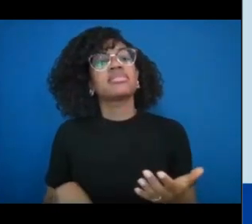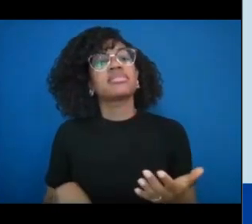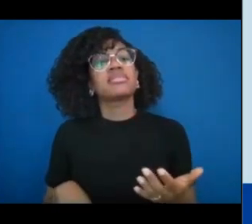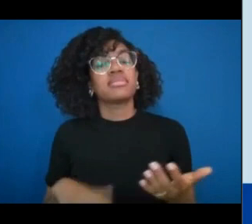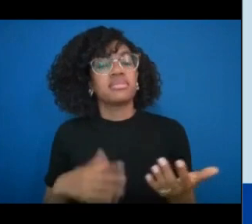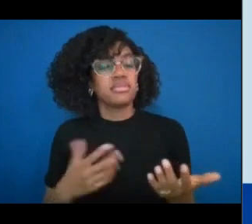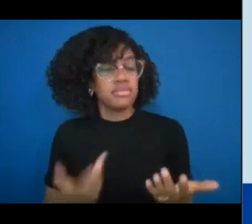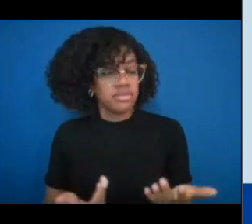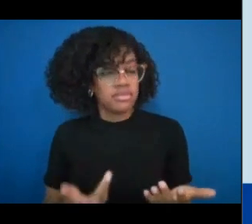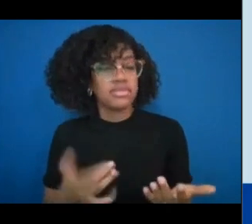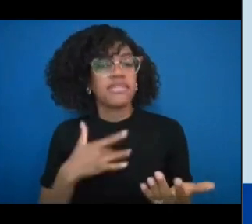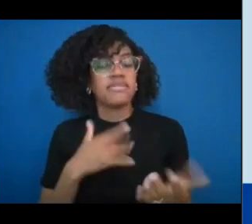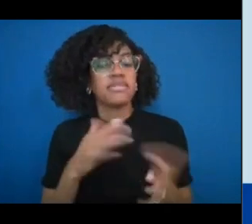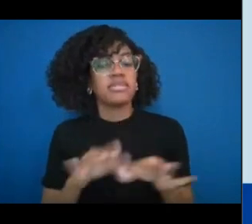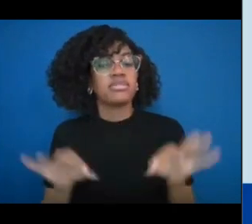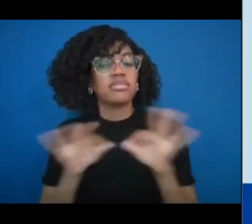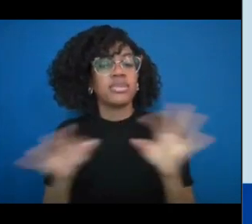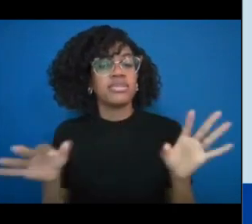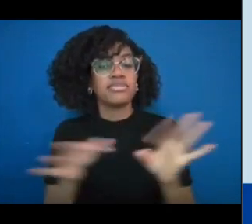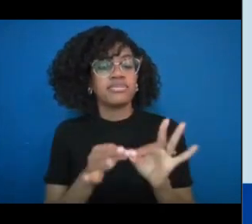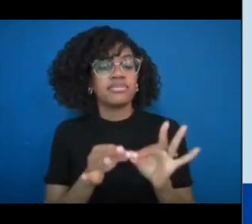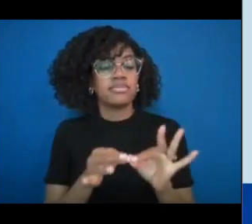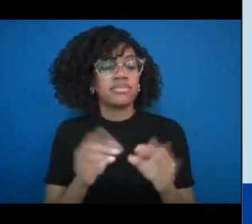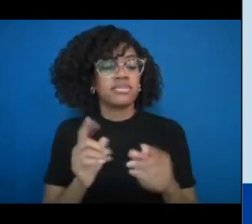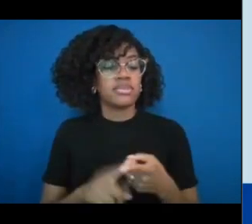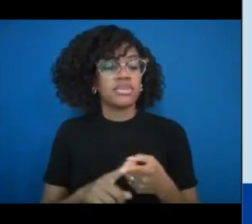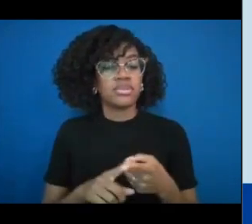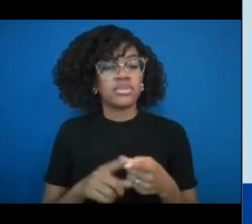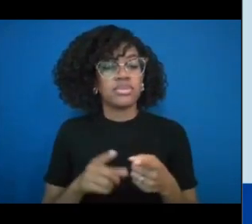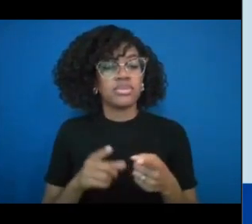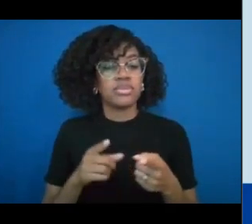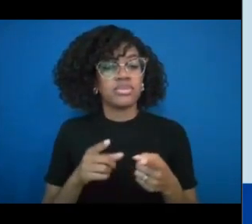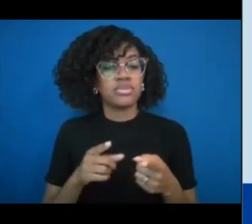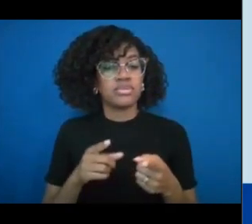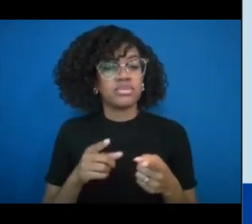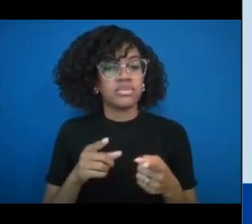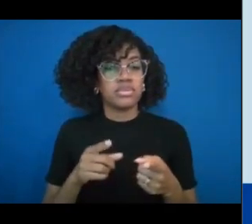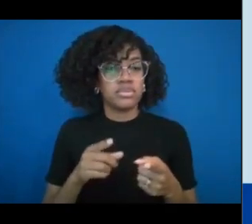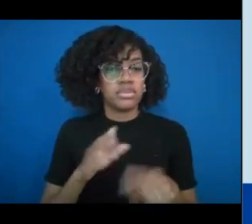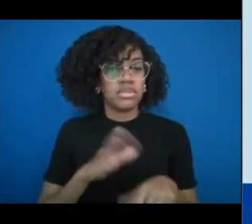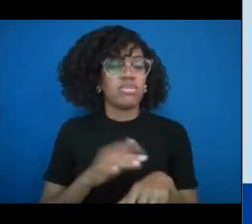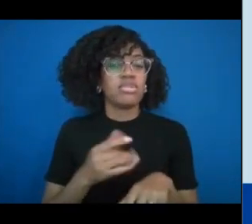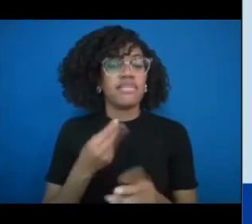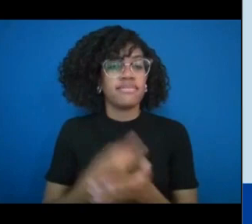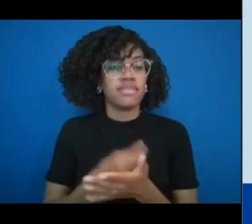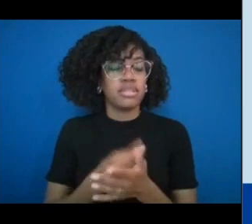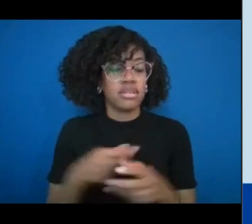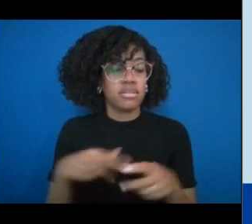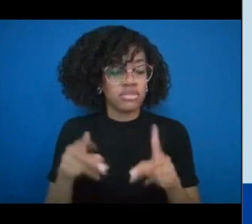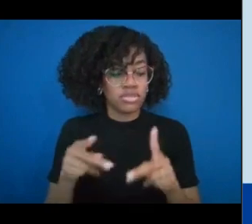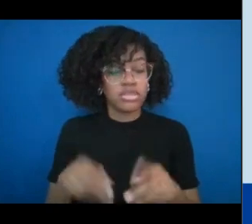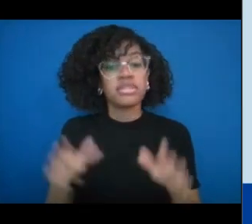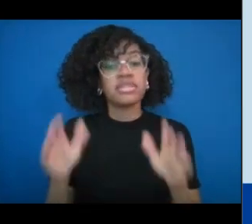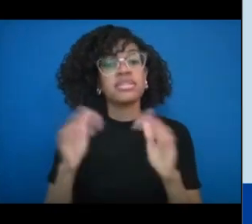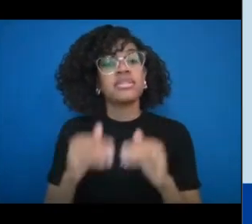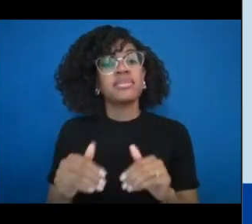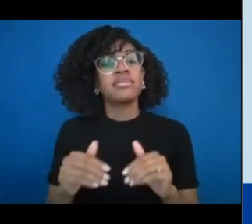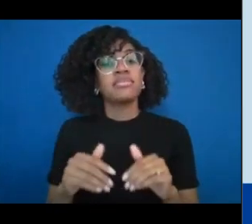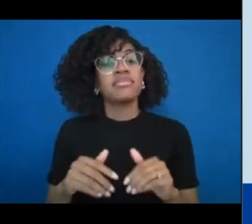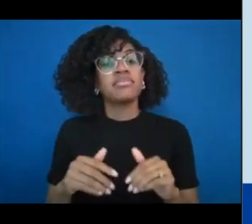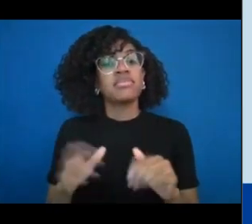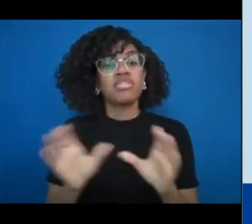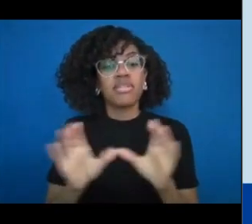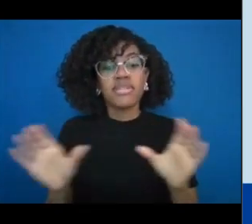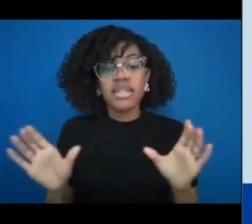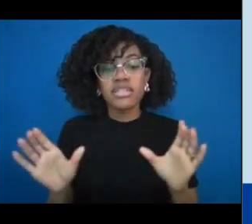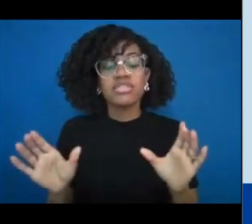are relevant in the notice of funding opportunity. There are certifications